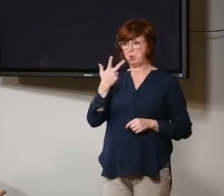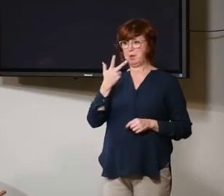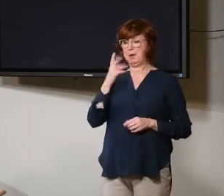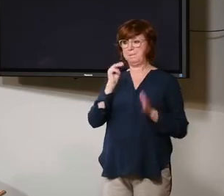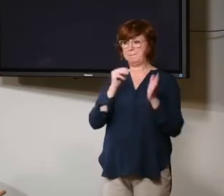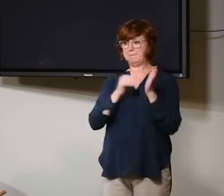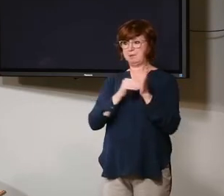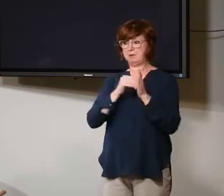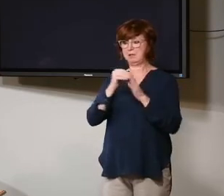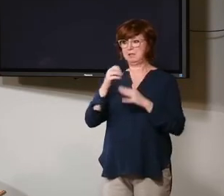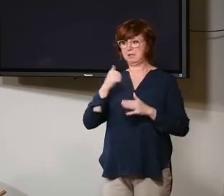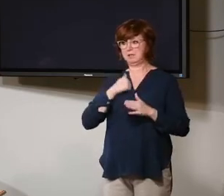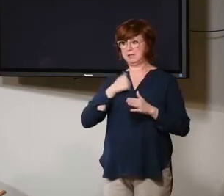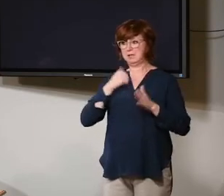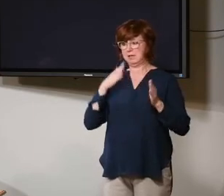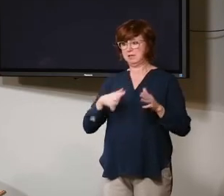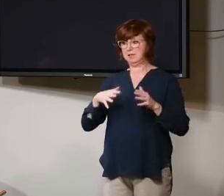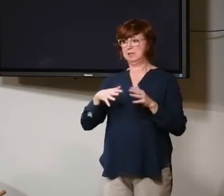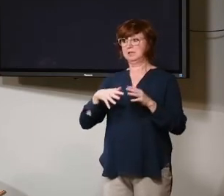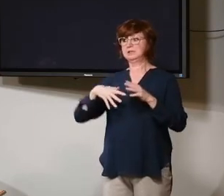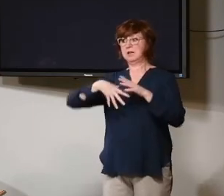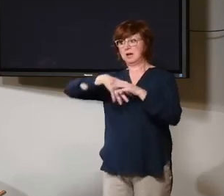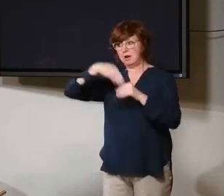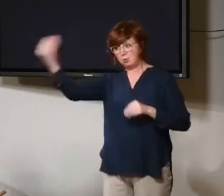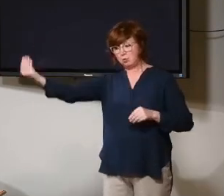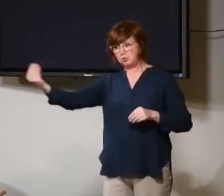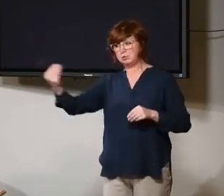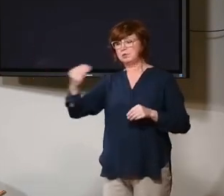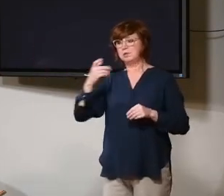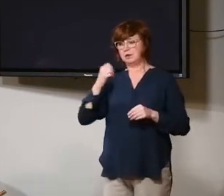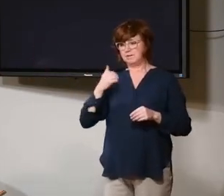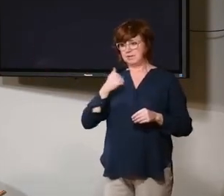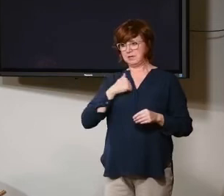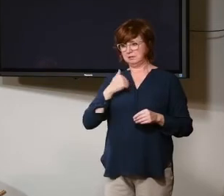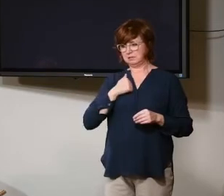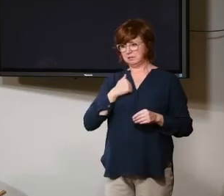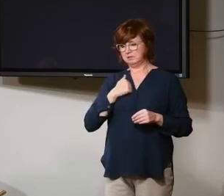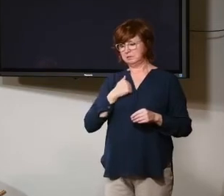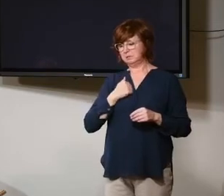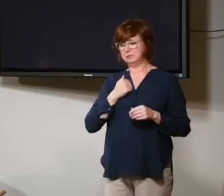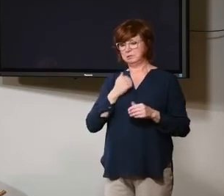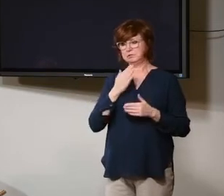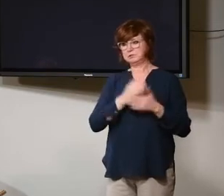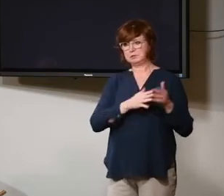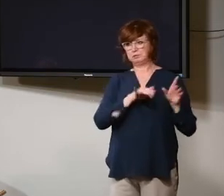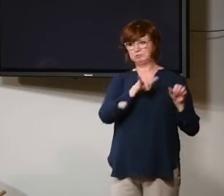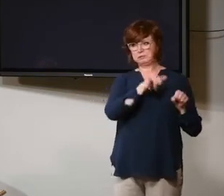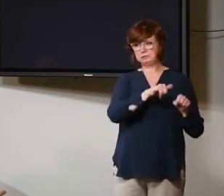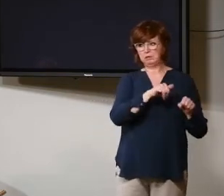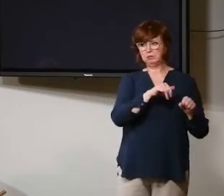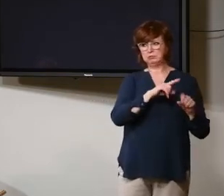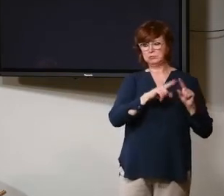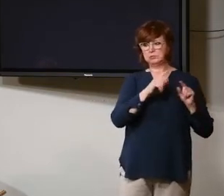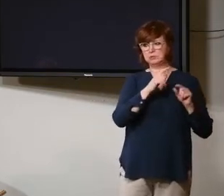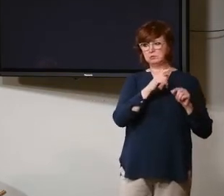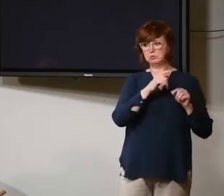Not all may choose to come back. Some may be long-term expats who live and work in, other parts of the world, and they